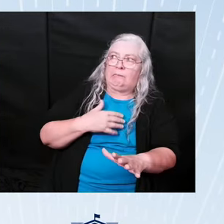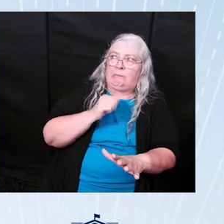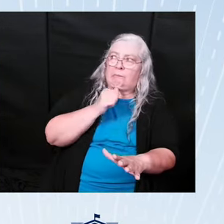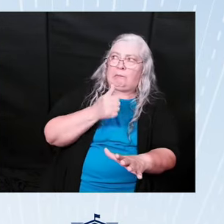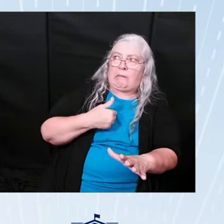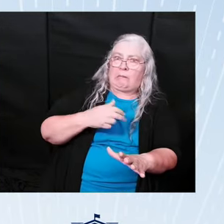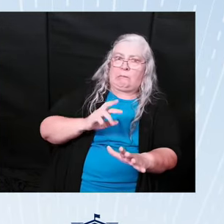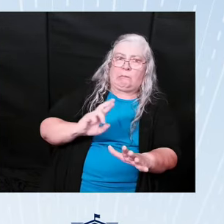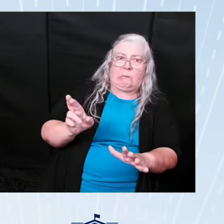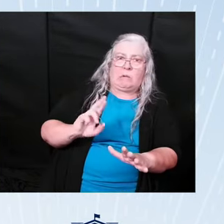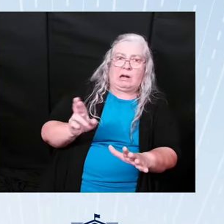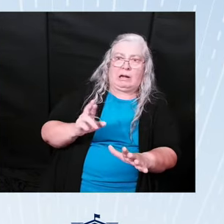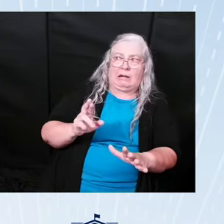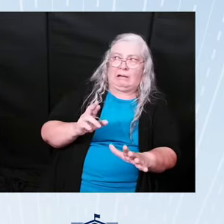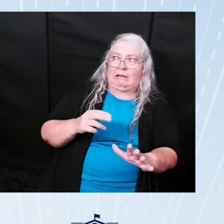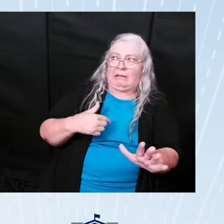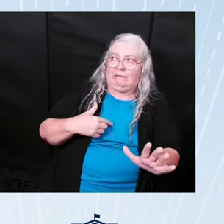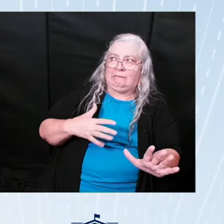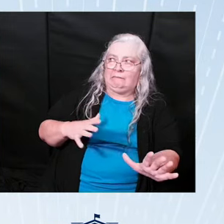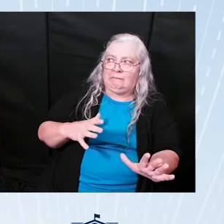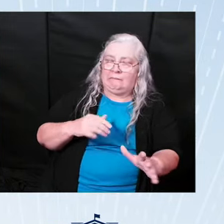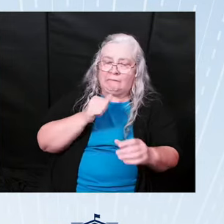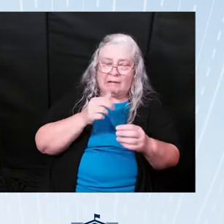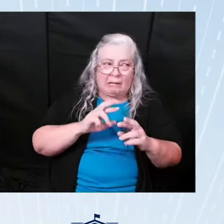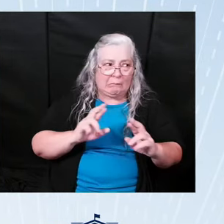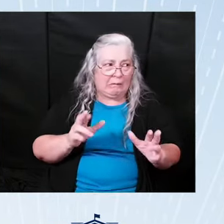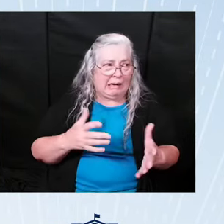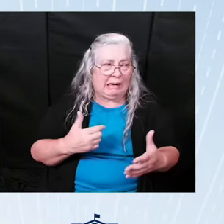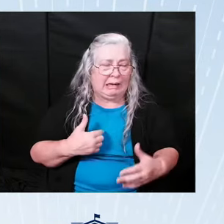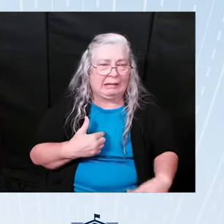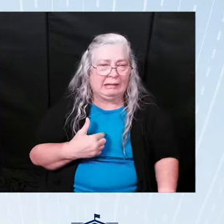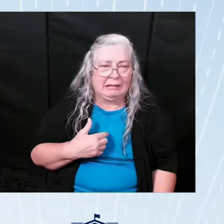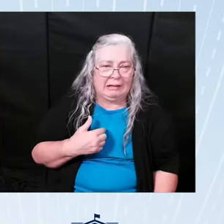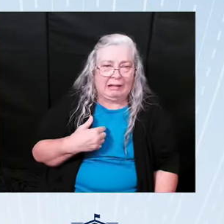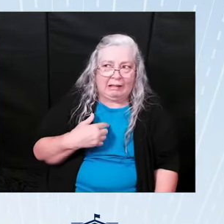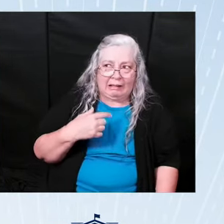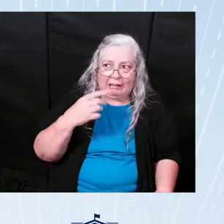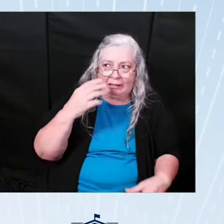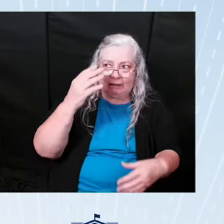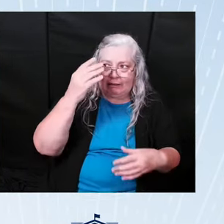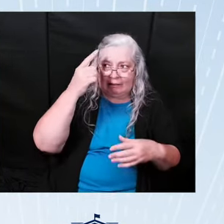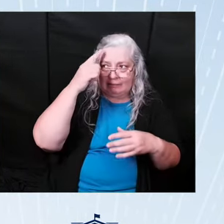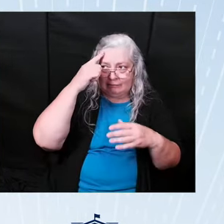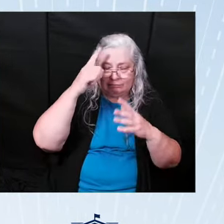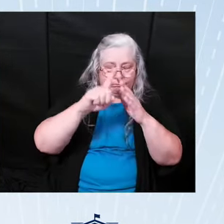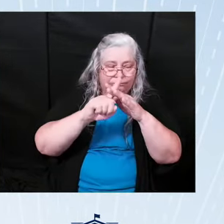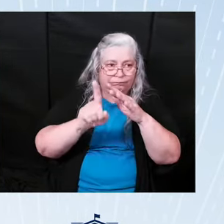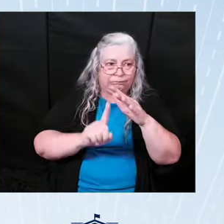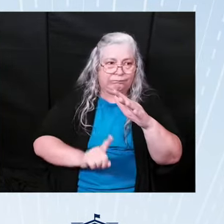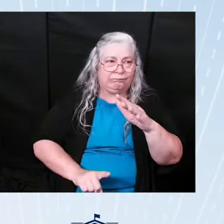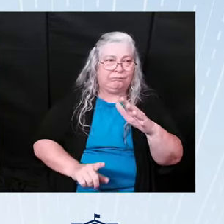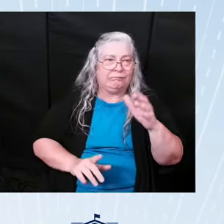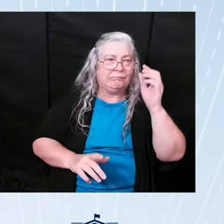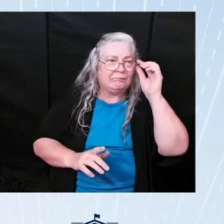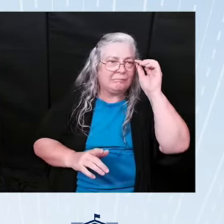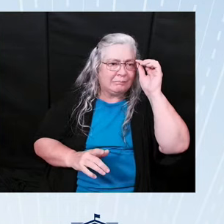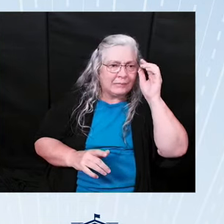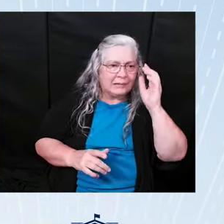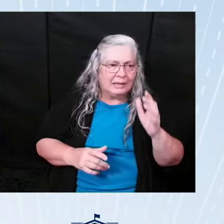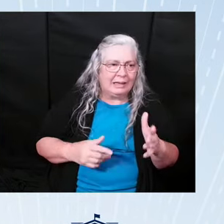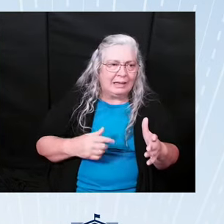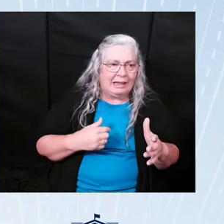I think this idea of how we are able to get money, again, into the hands